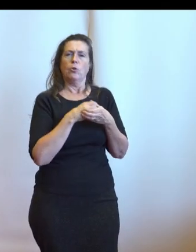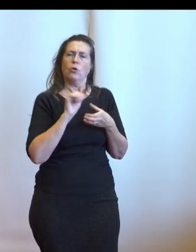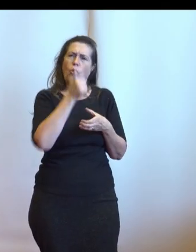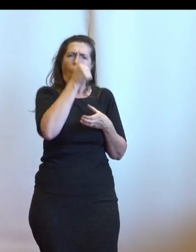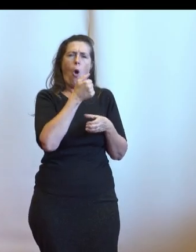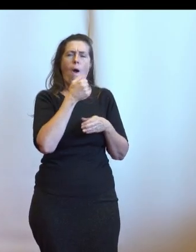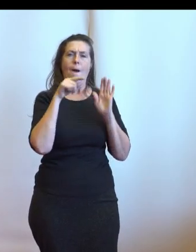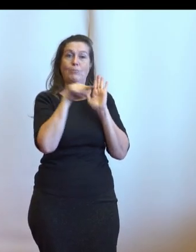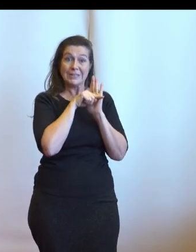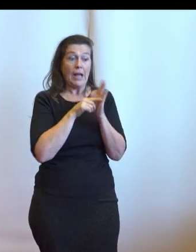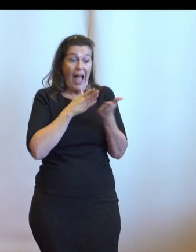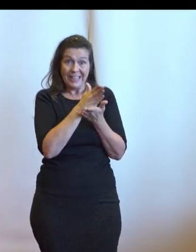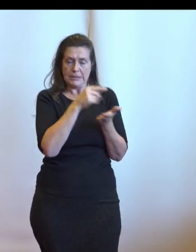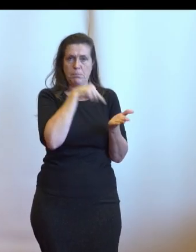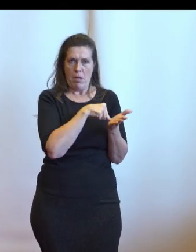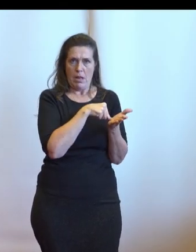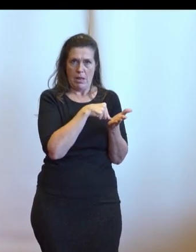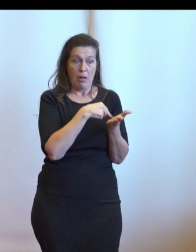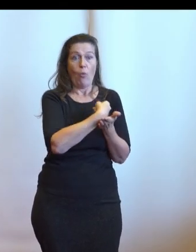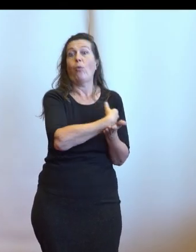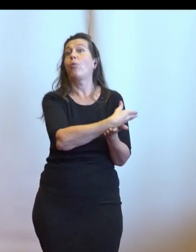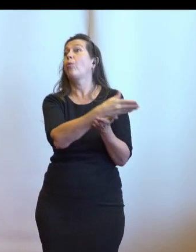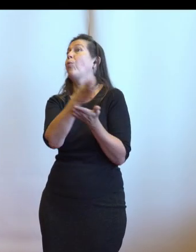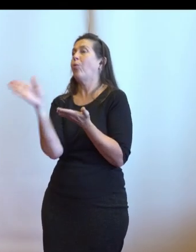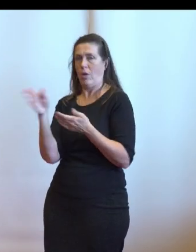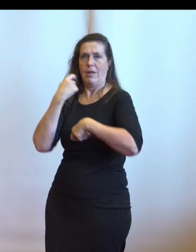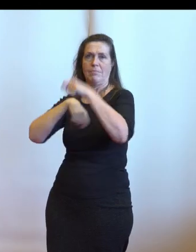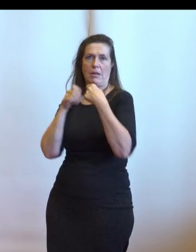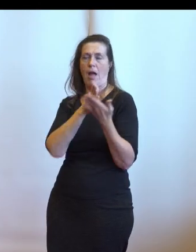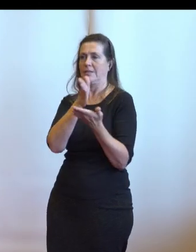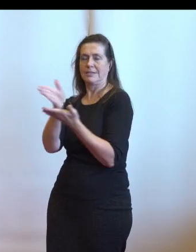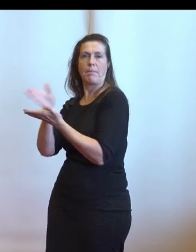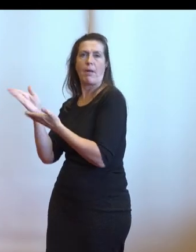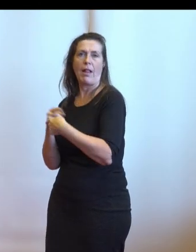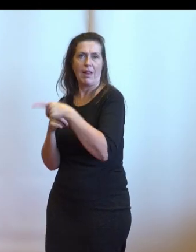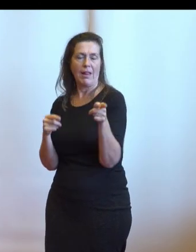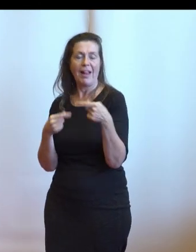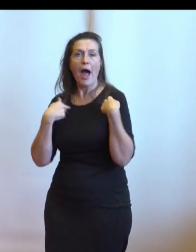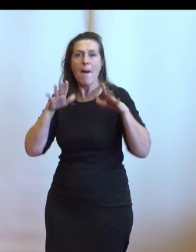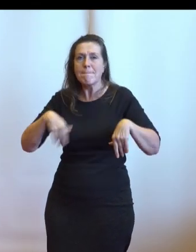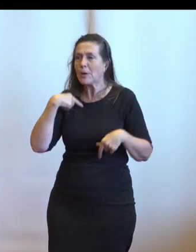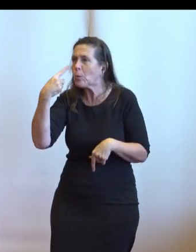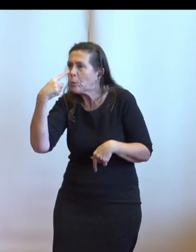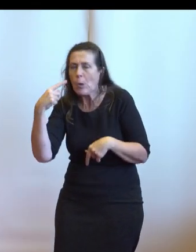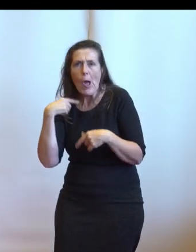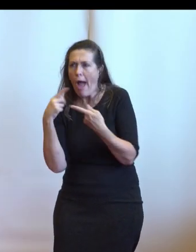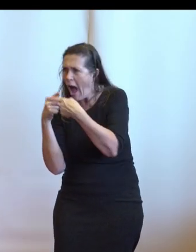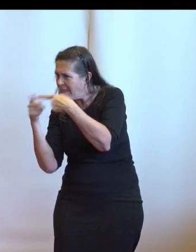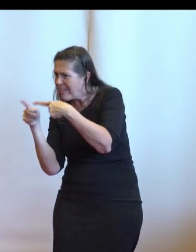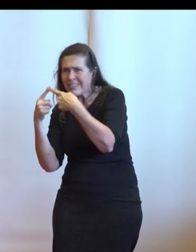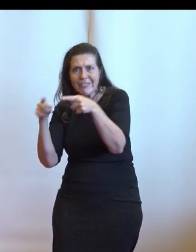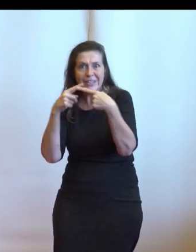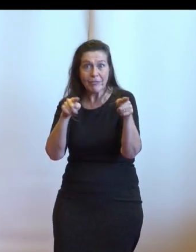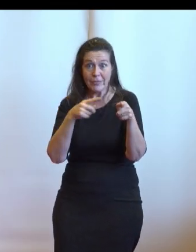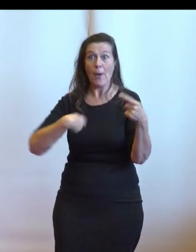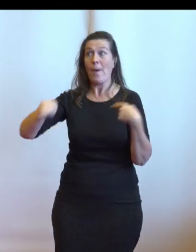available. But the best resource available to all of us is being curious about difference and sharing a collective goal that